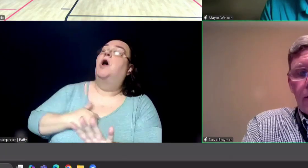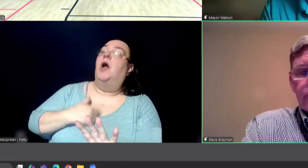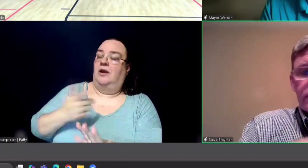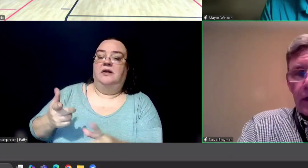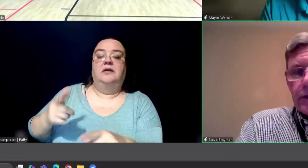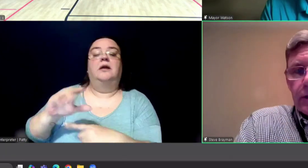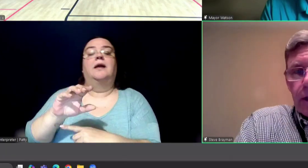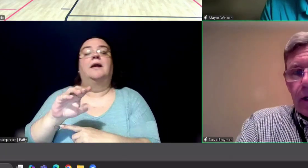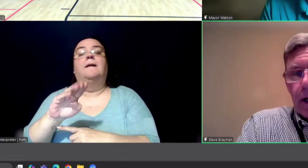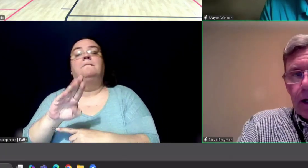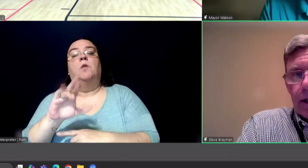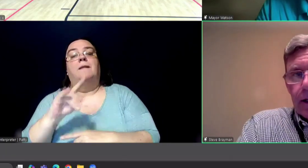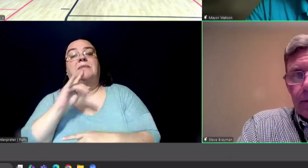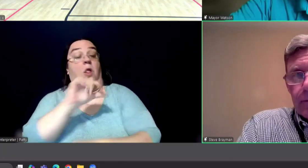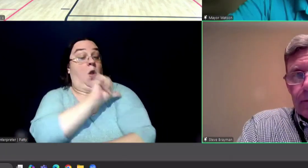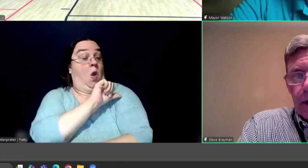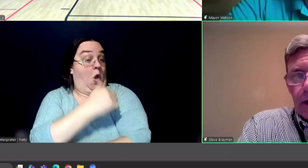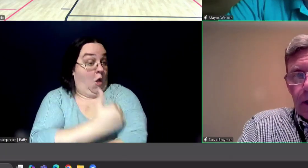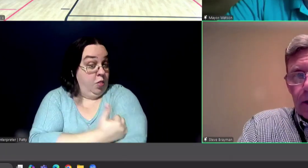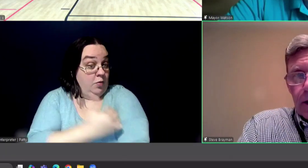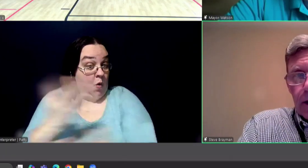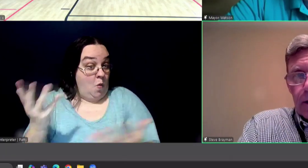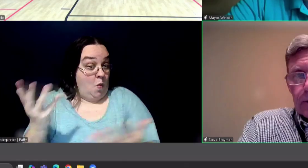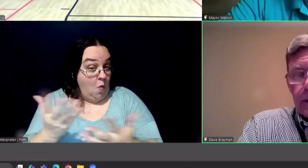the authorization that I am,